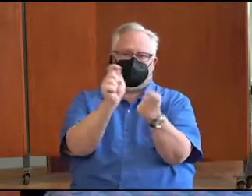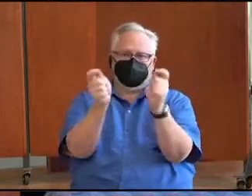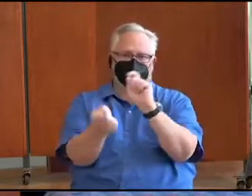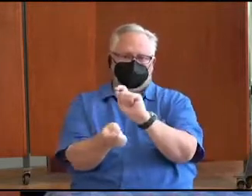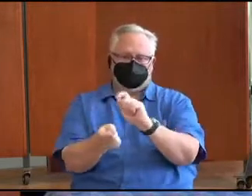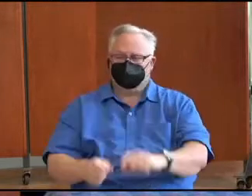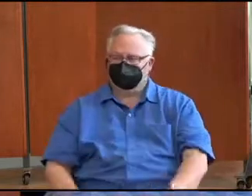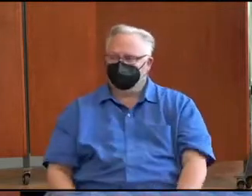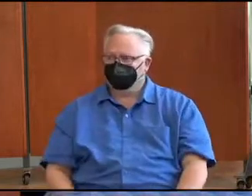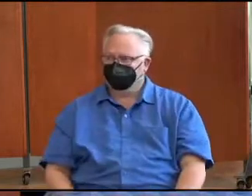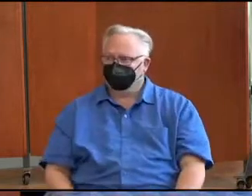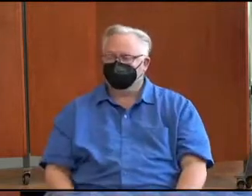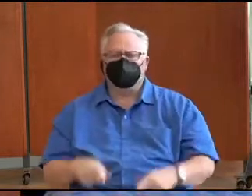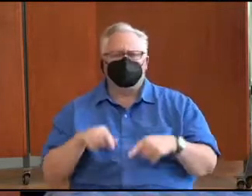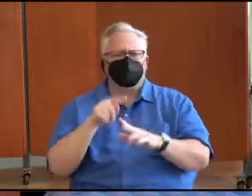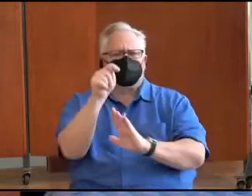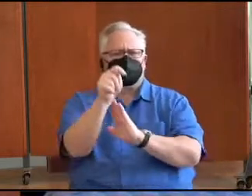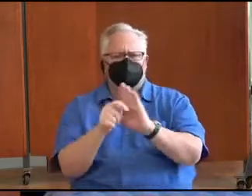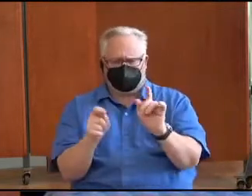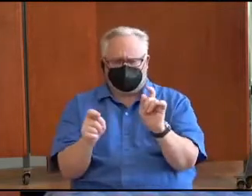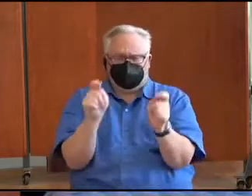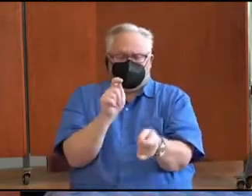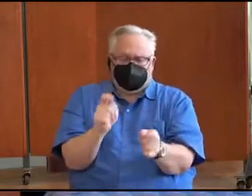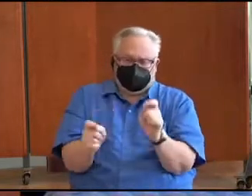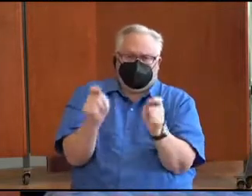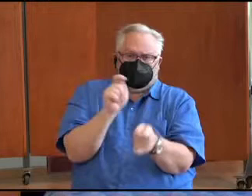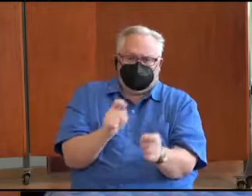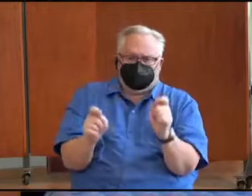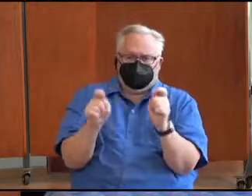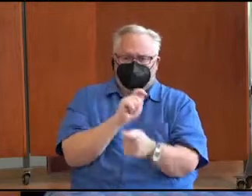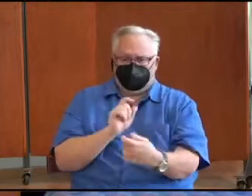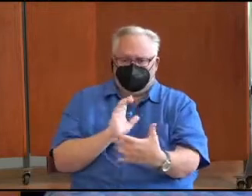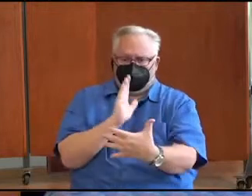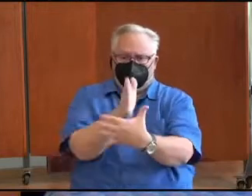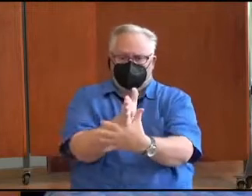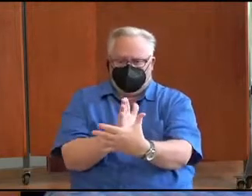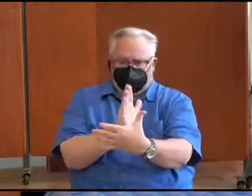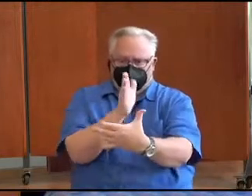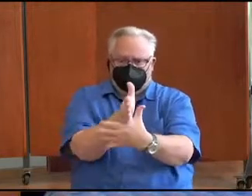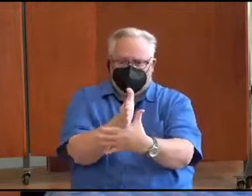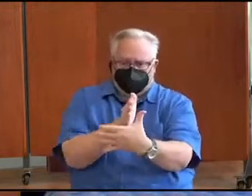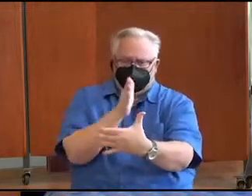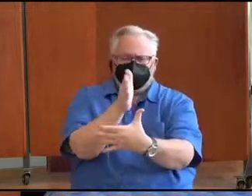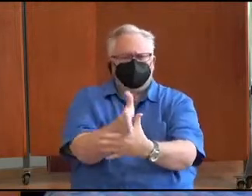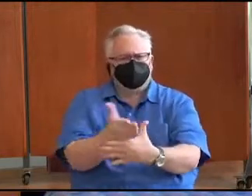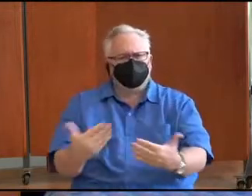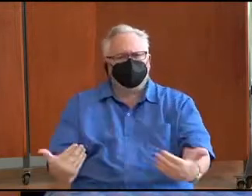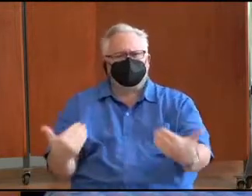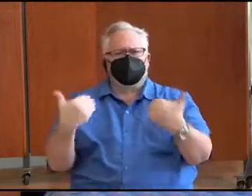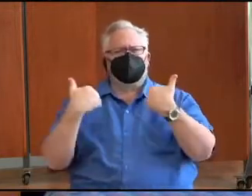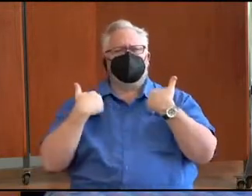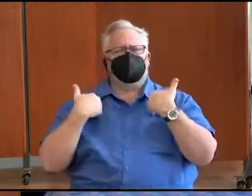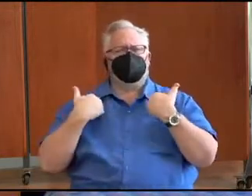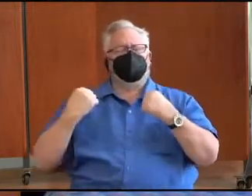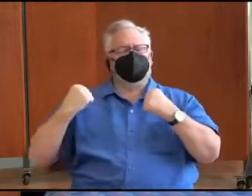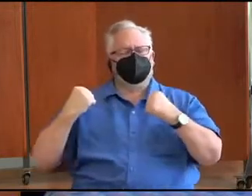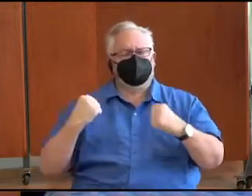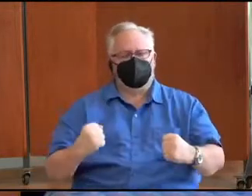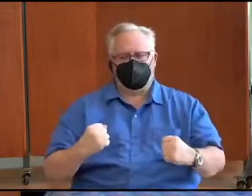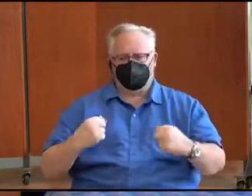Now, in times of change and disruption, there is a very human